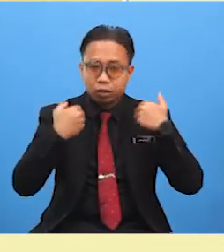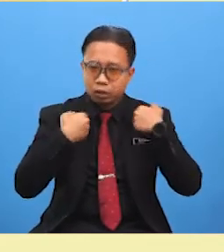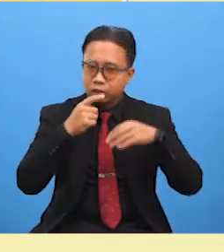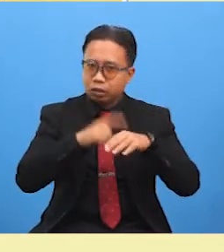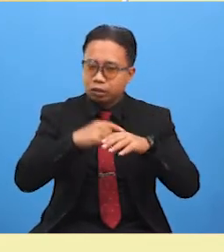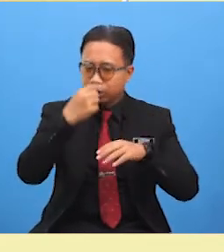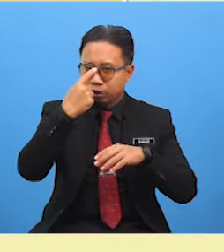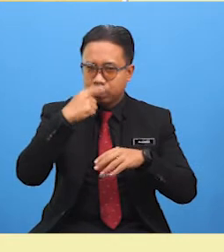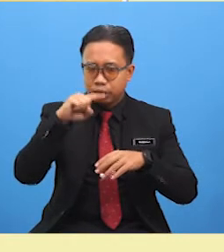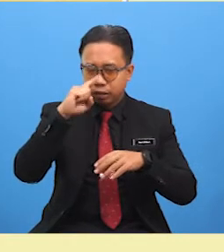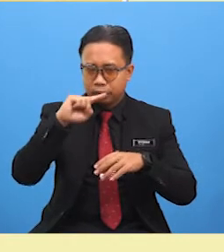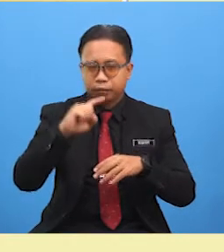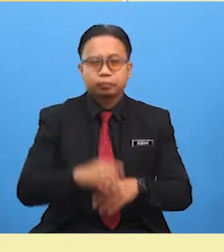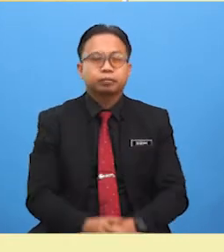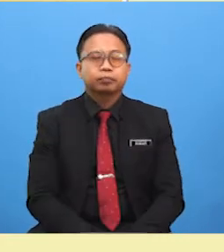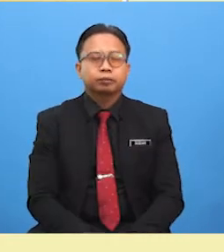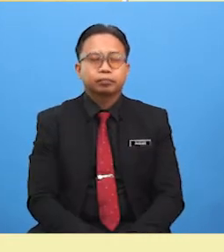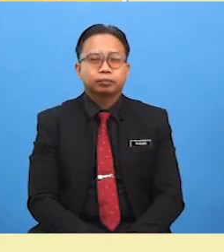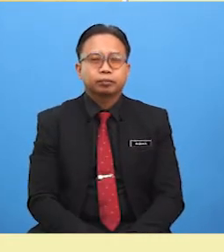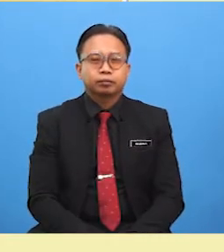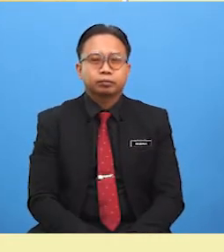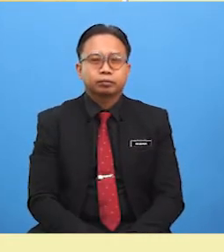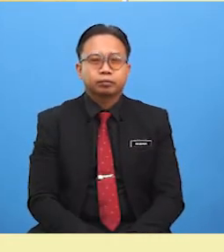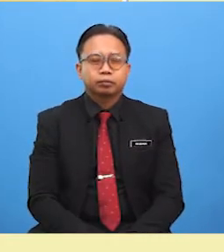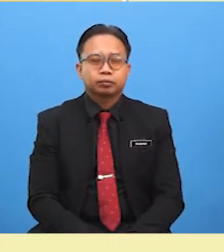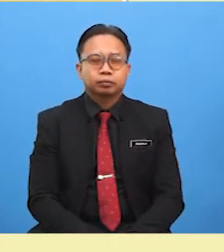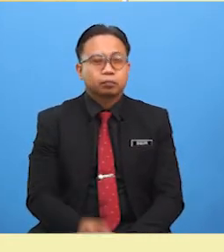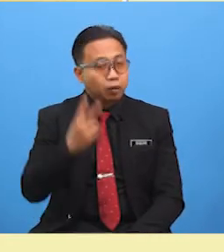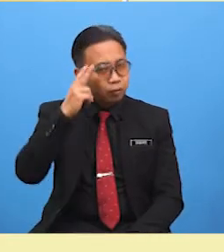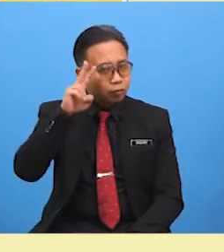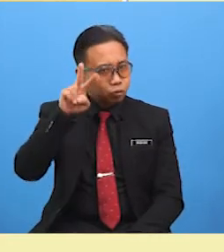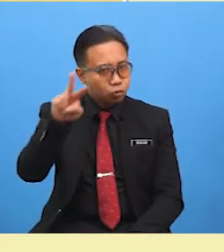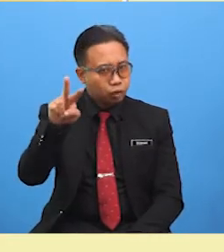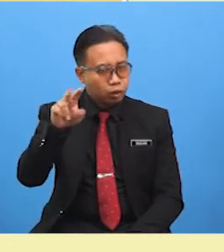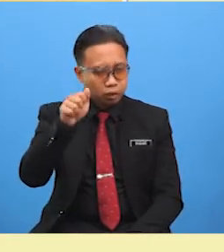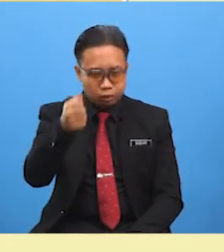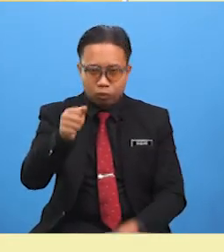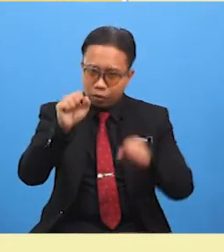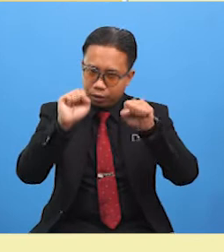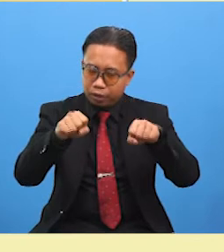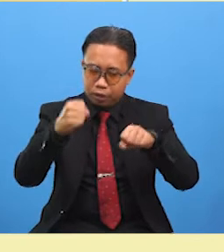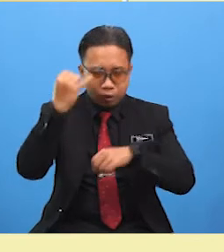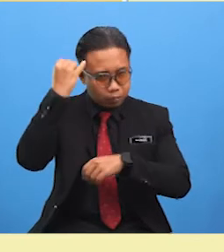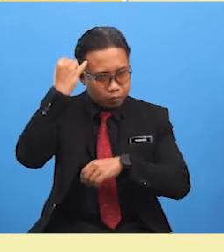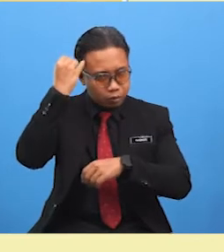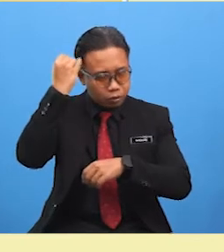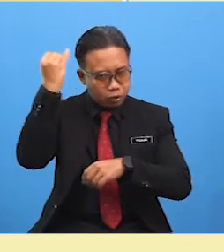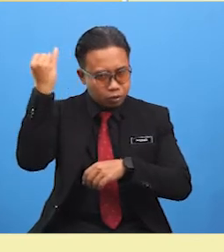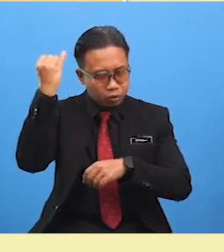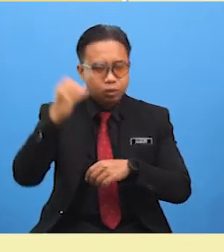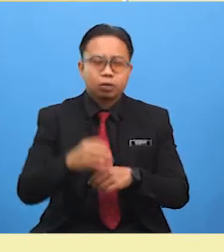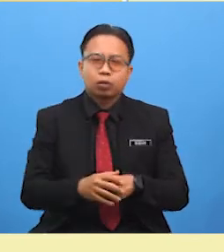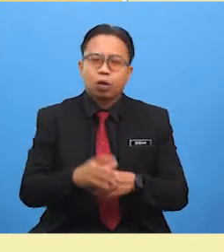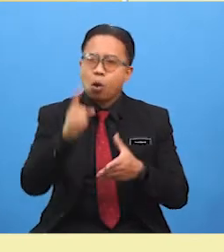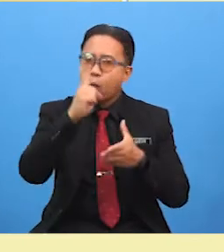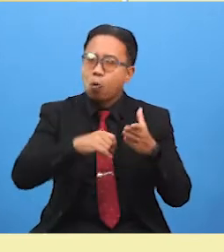try to ride a tuk-tuk. Here comes the visual part, where you can actually imagine what is a